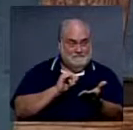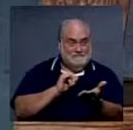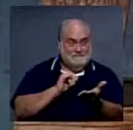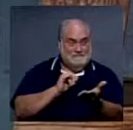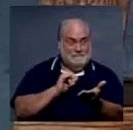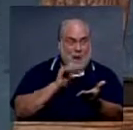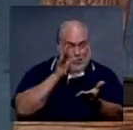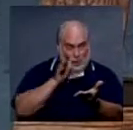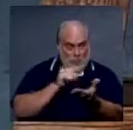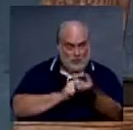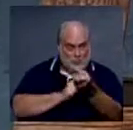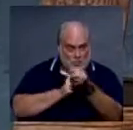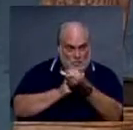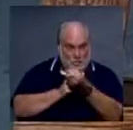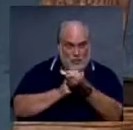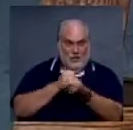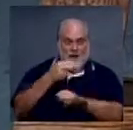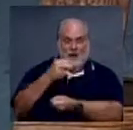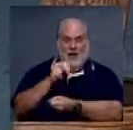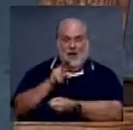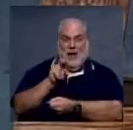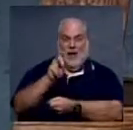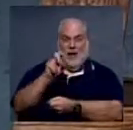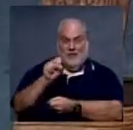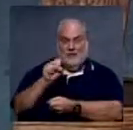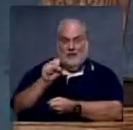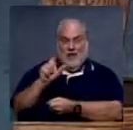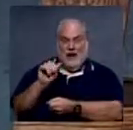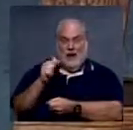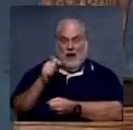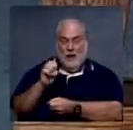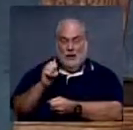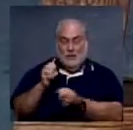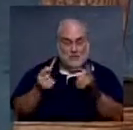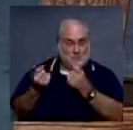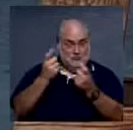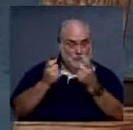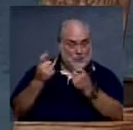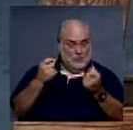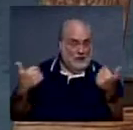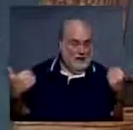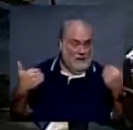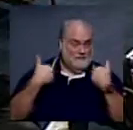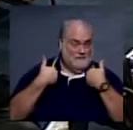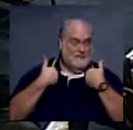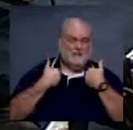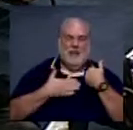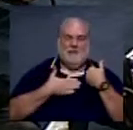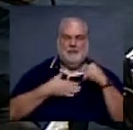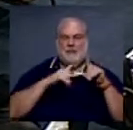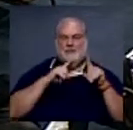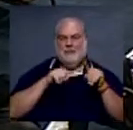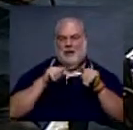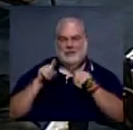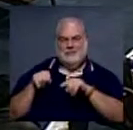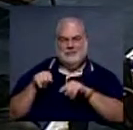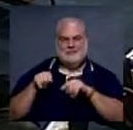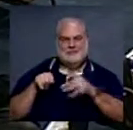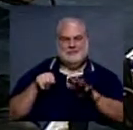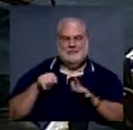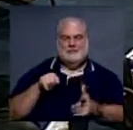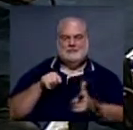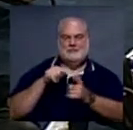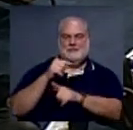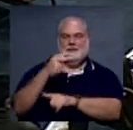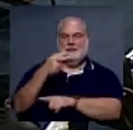will support Hounds Lounge, and if there's any questions, I'll be more than happy to answer those. All right, thank you. Director